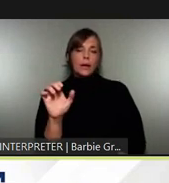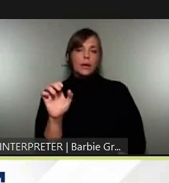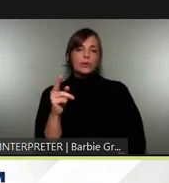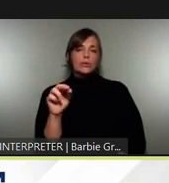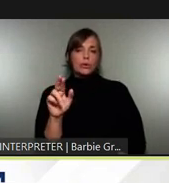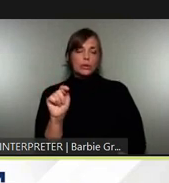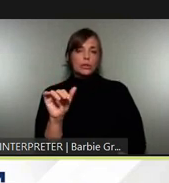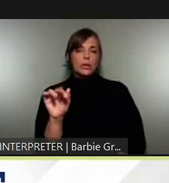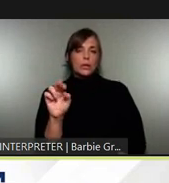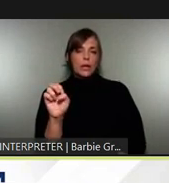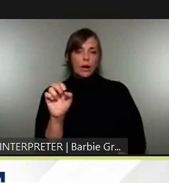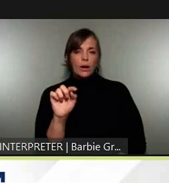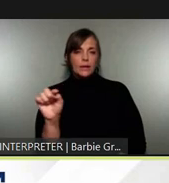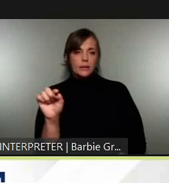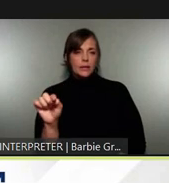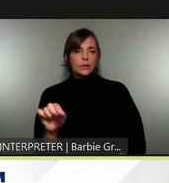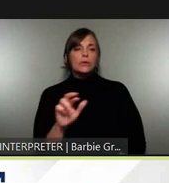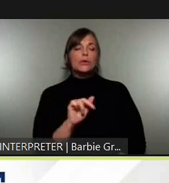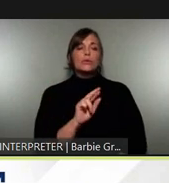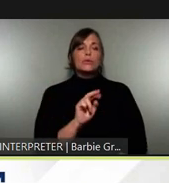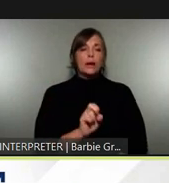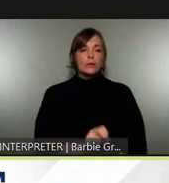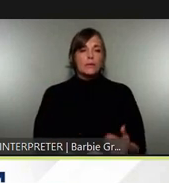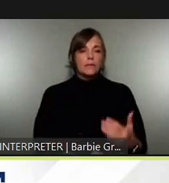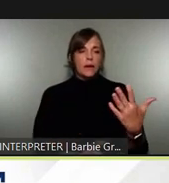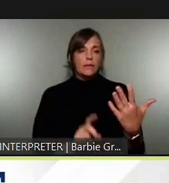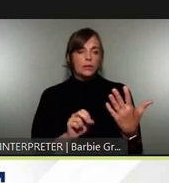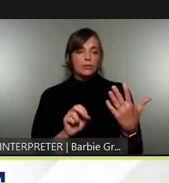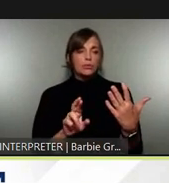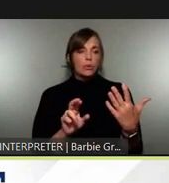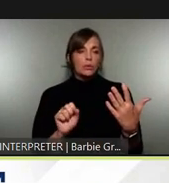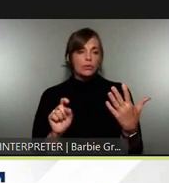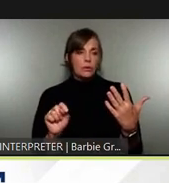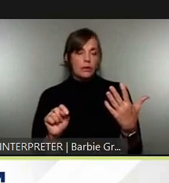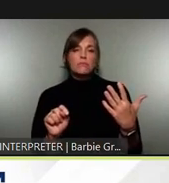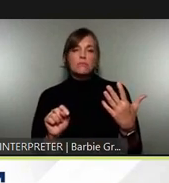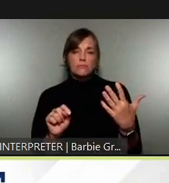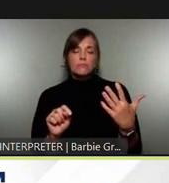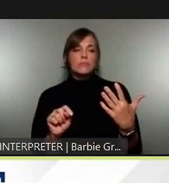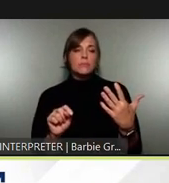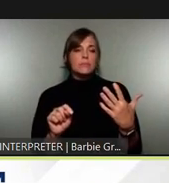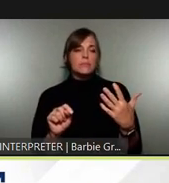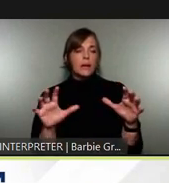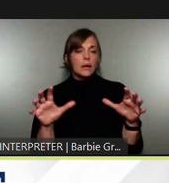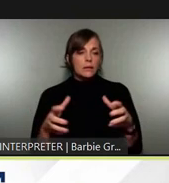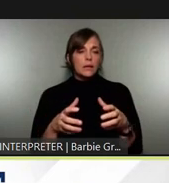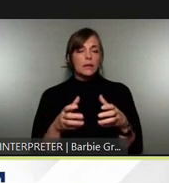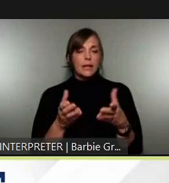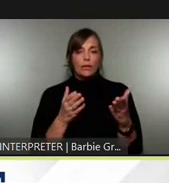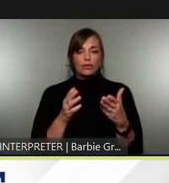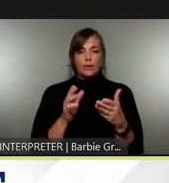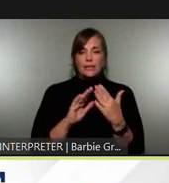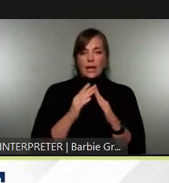stops. Route 5 on Dorr Street, looking to actually consolidate that service